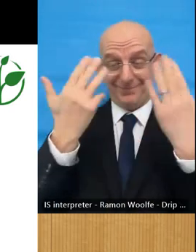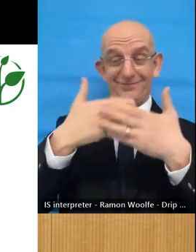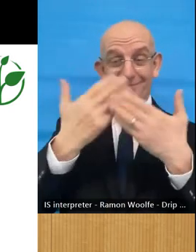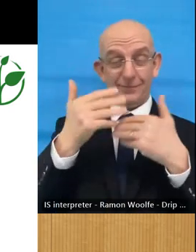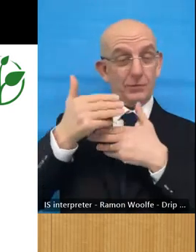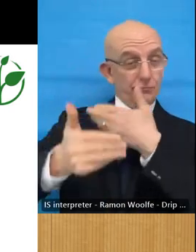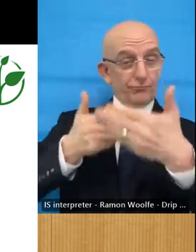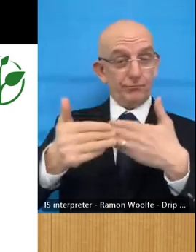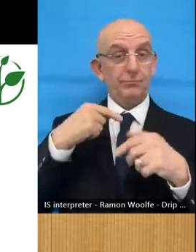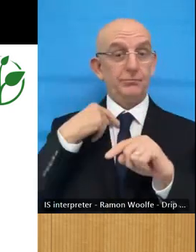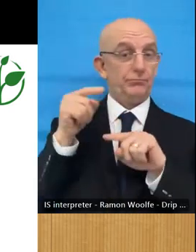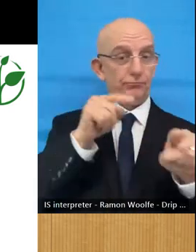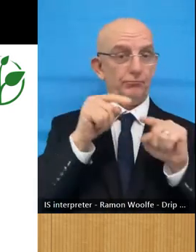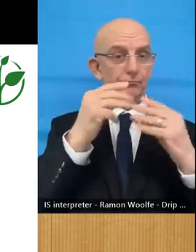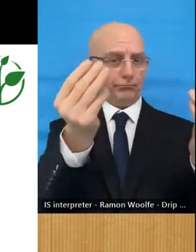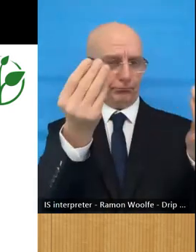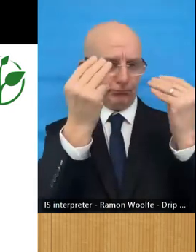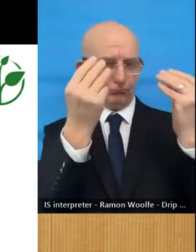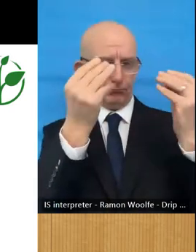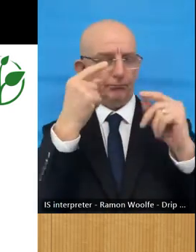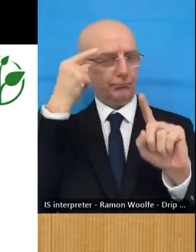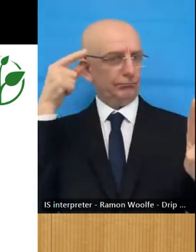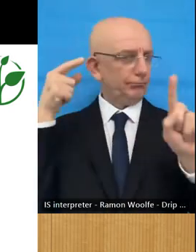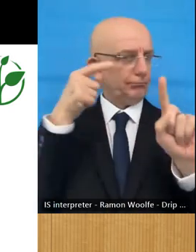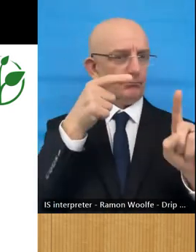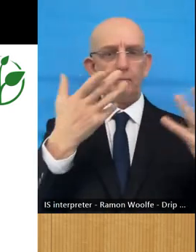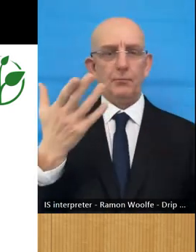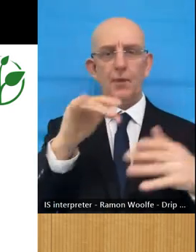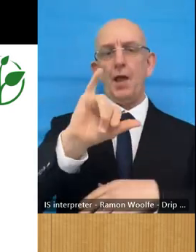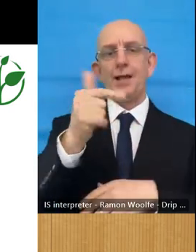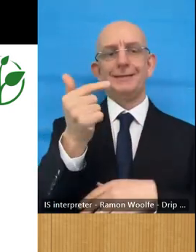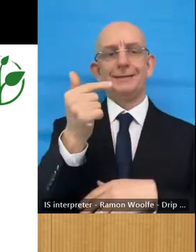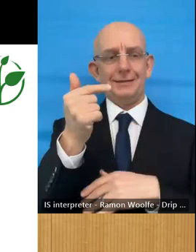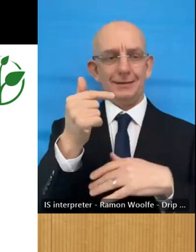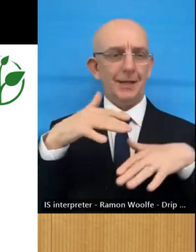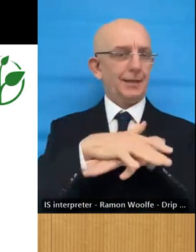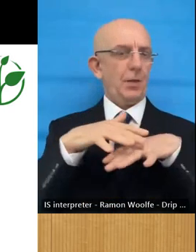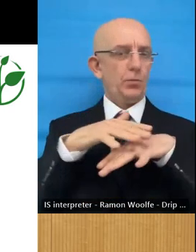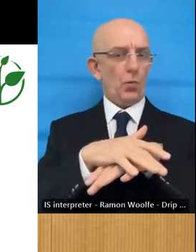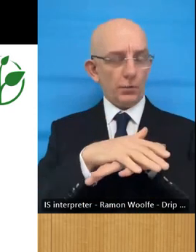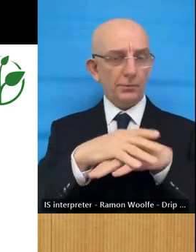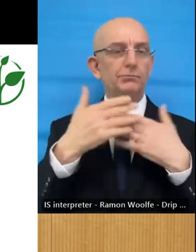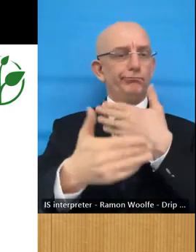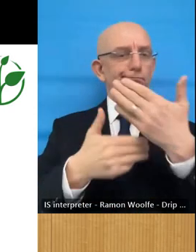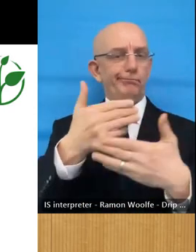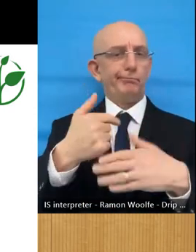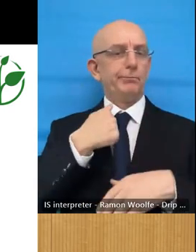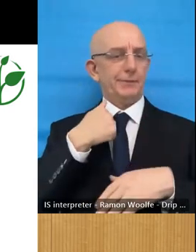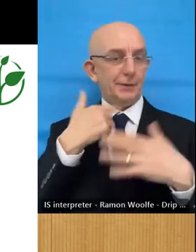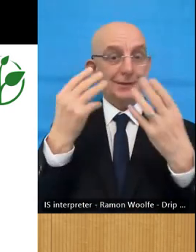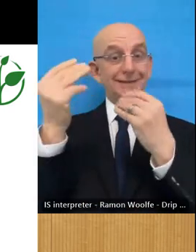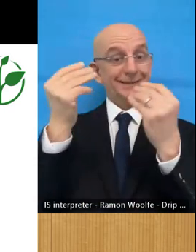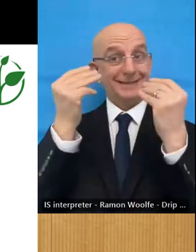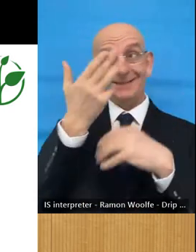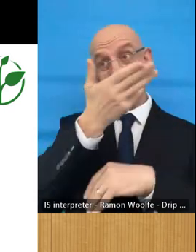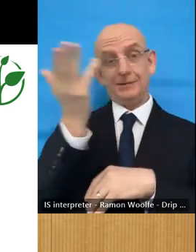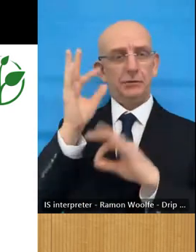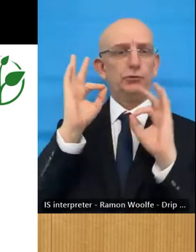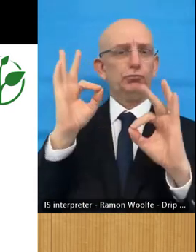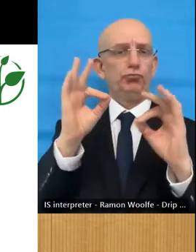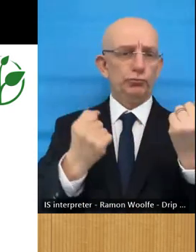All my teachers give me a lot of moral support as well as academic help. I benefit a lot from the school's infrastructure, from